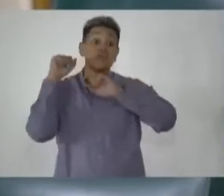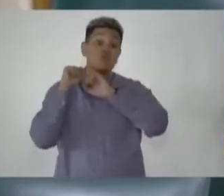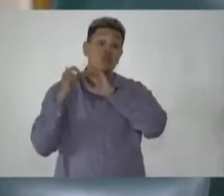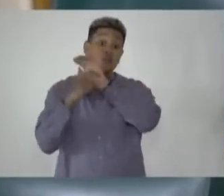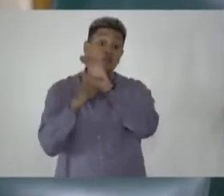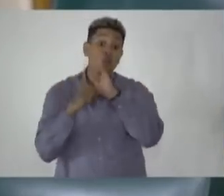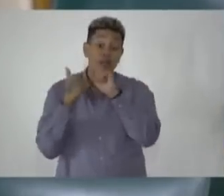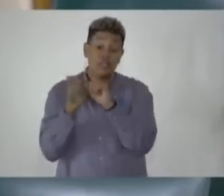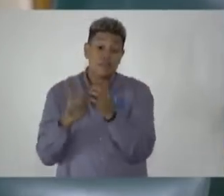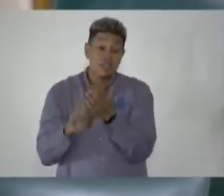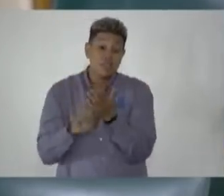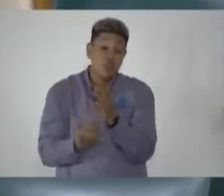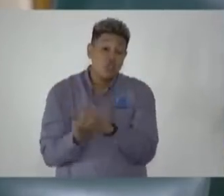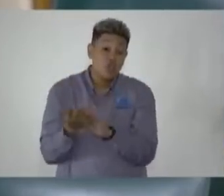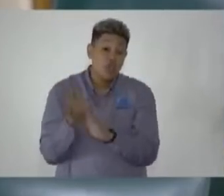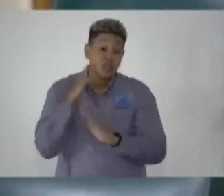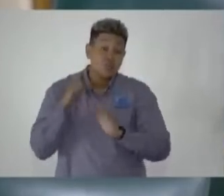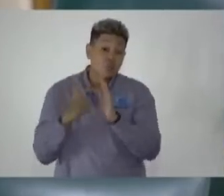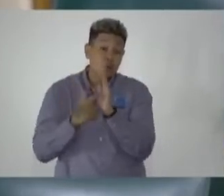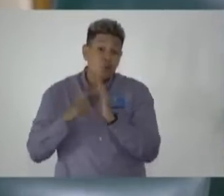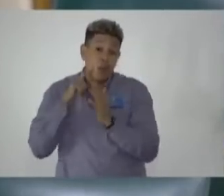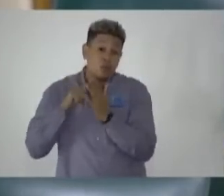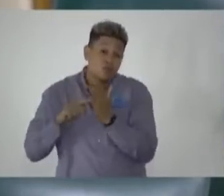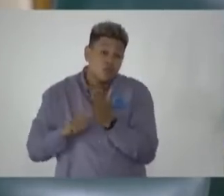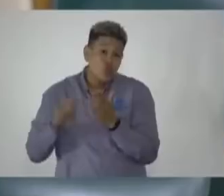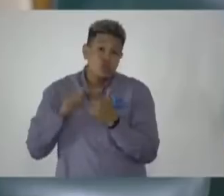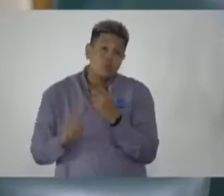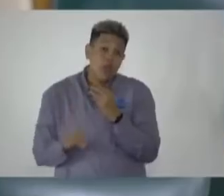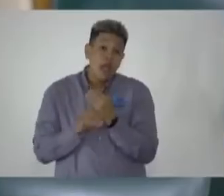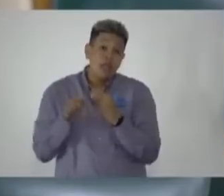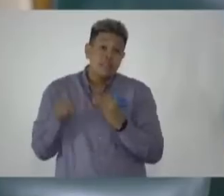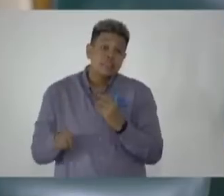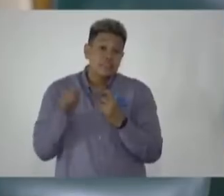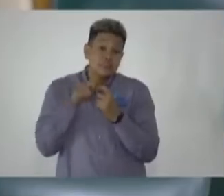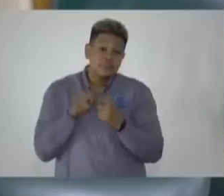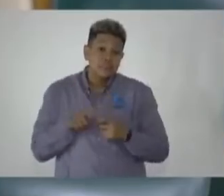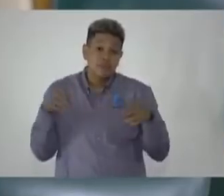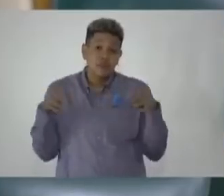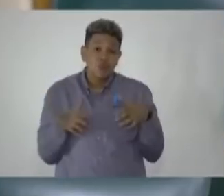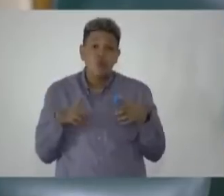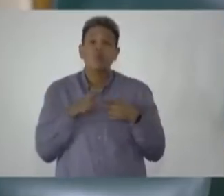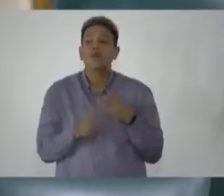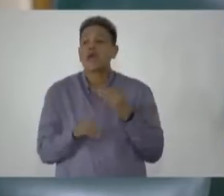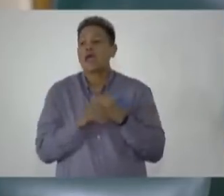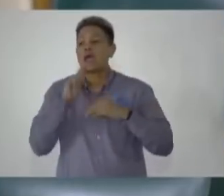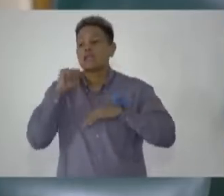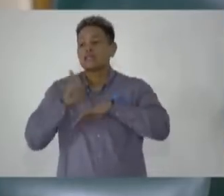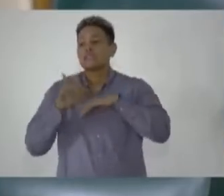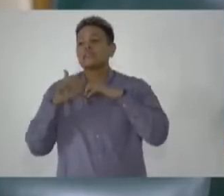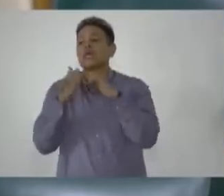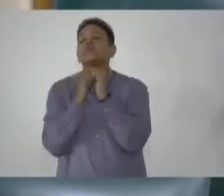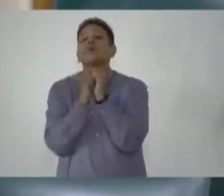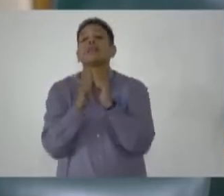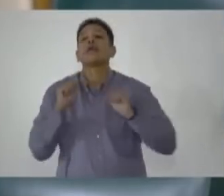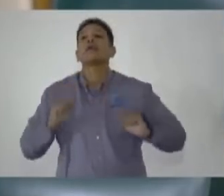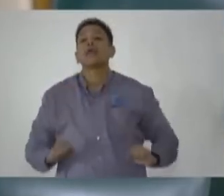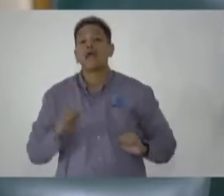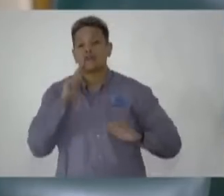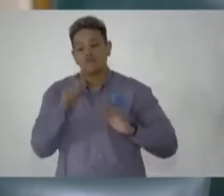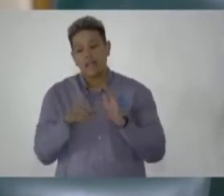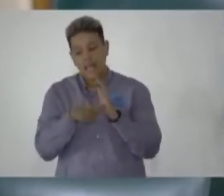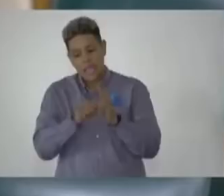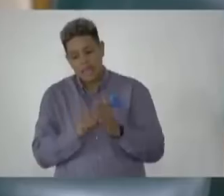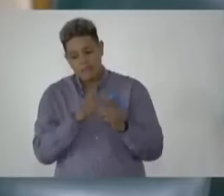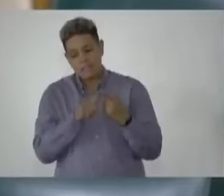require discussion, require research, and this particular grouping set together can